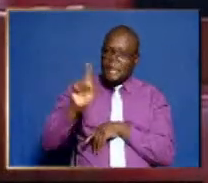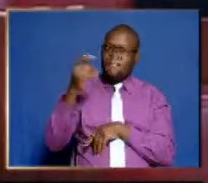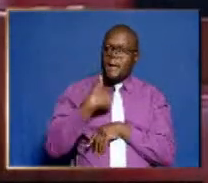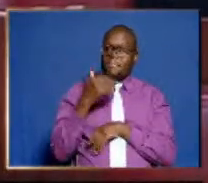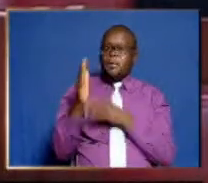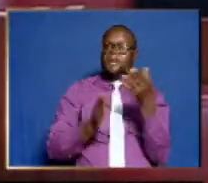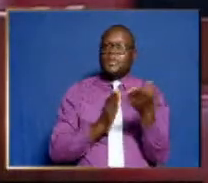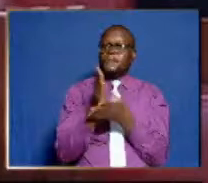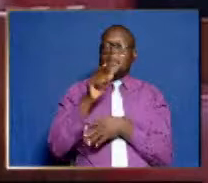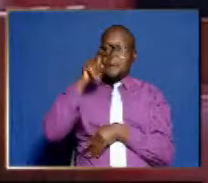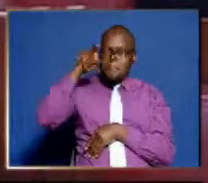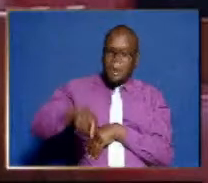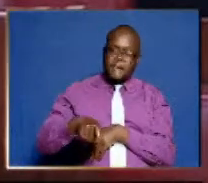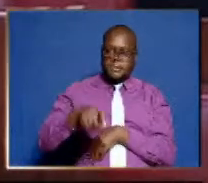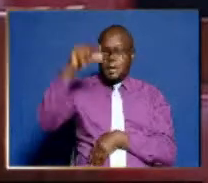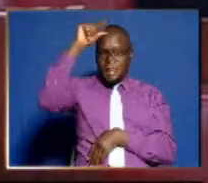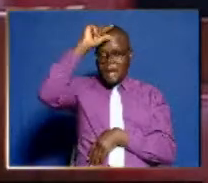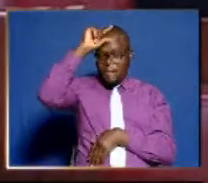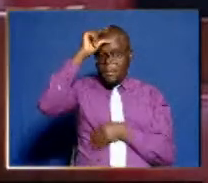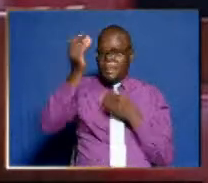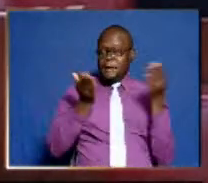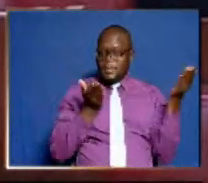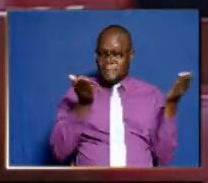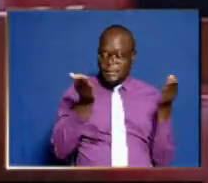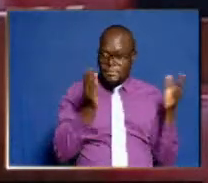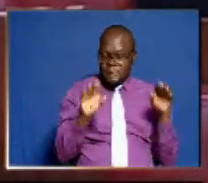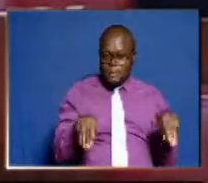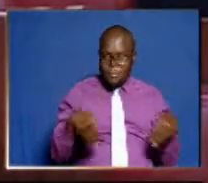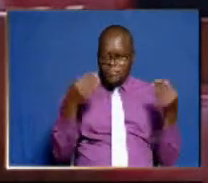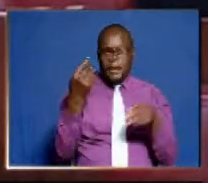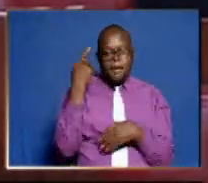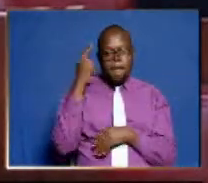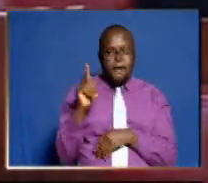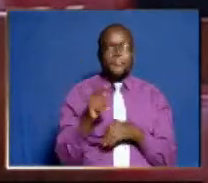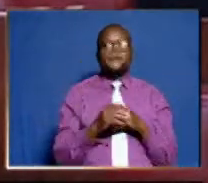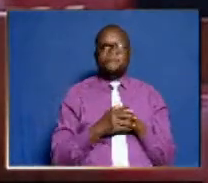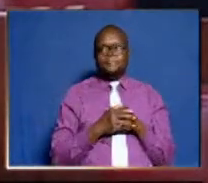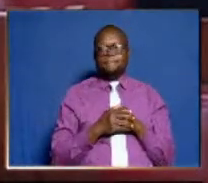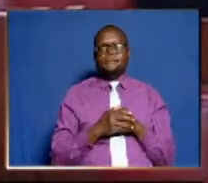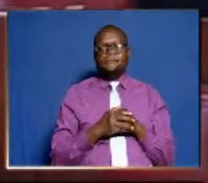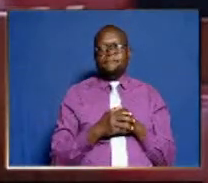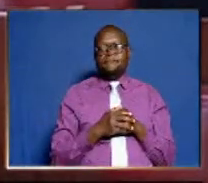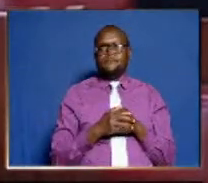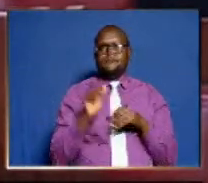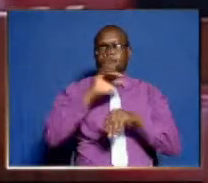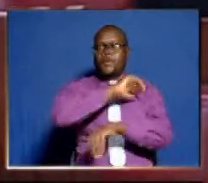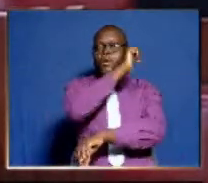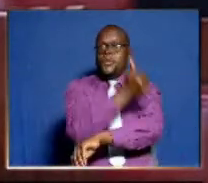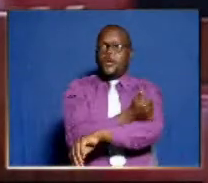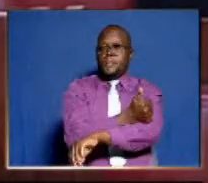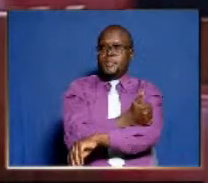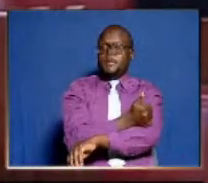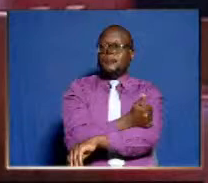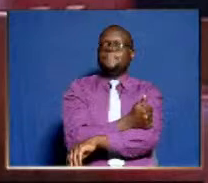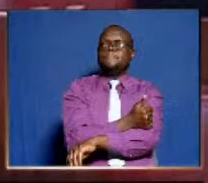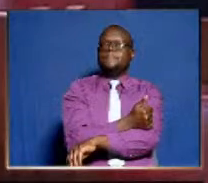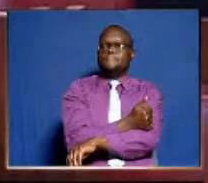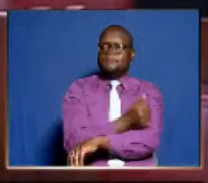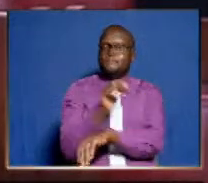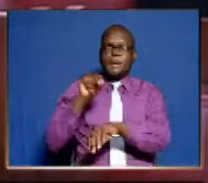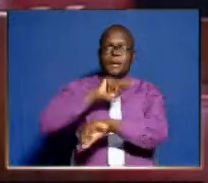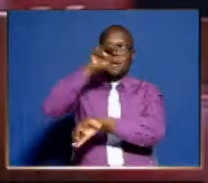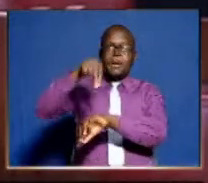that mandatory government services provided by authority, such as the